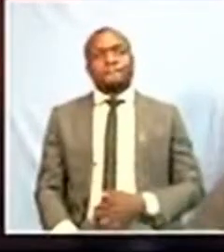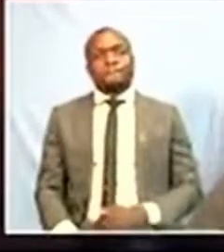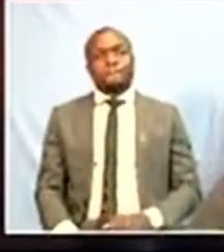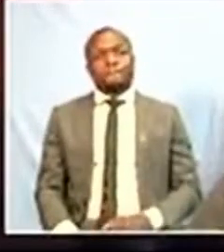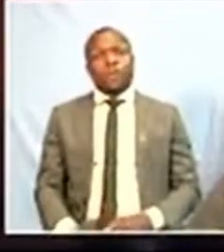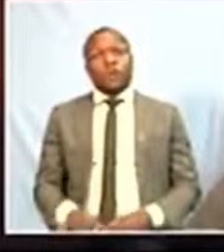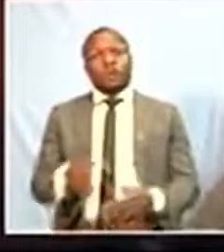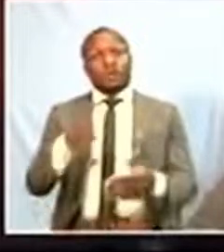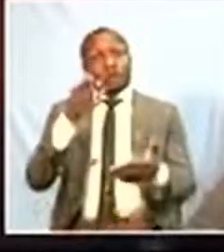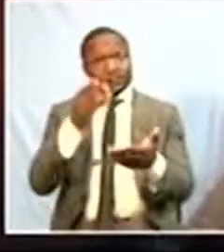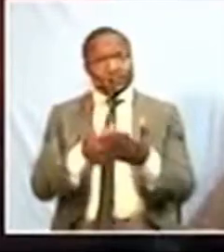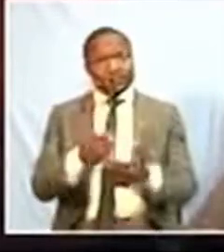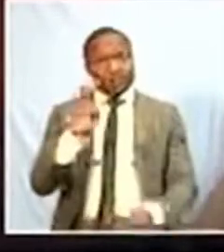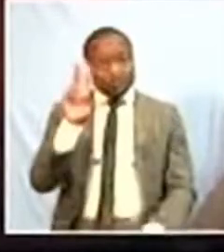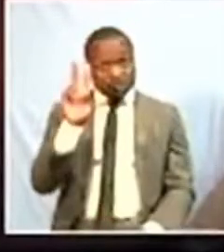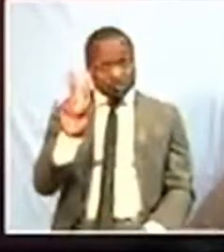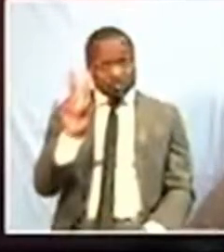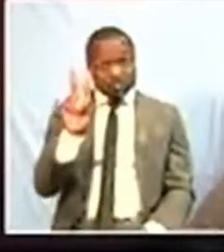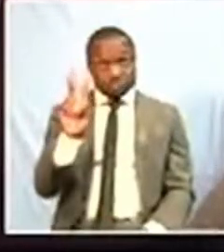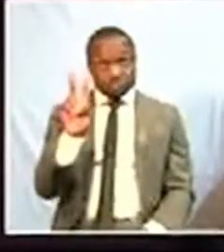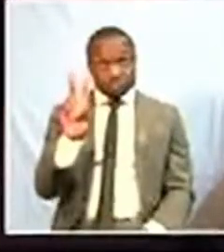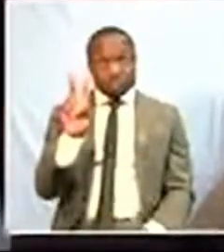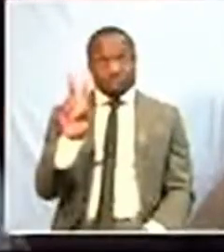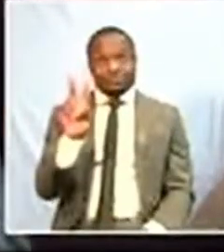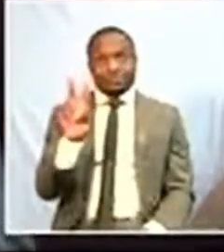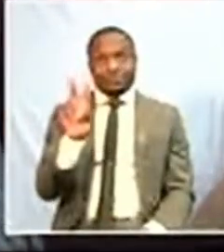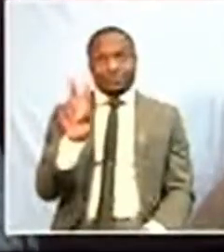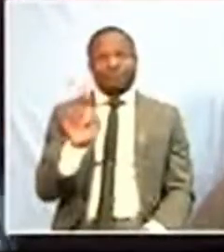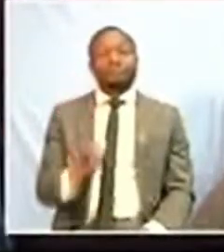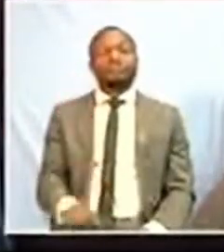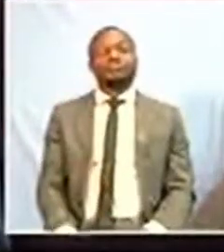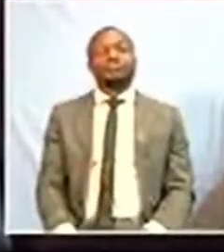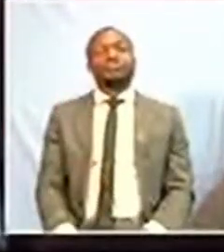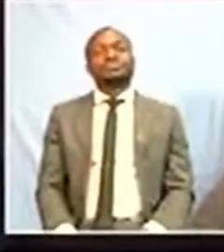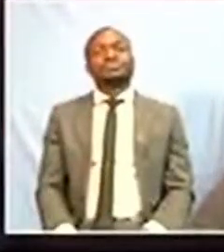On these two scenarios that have been